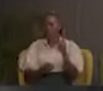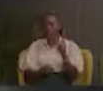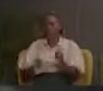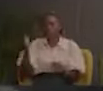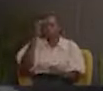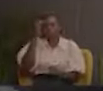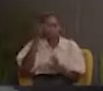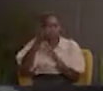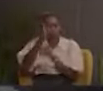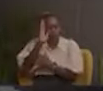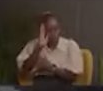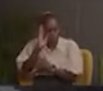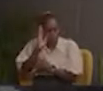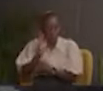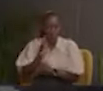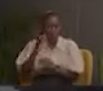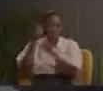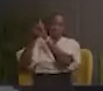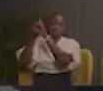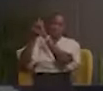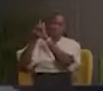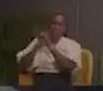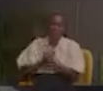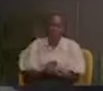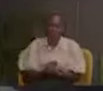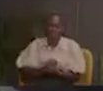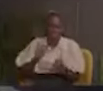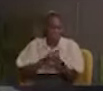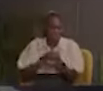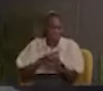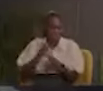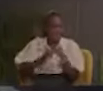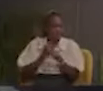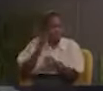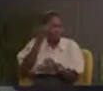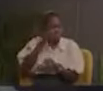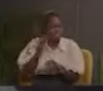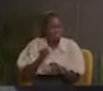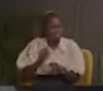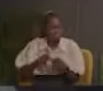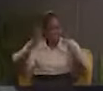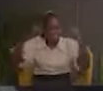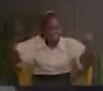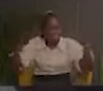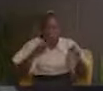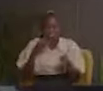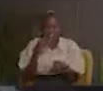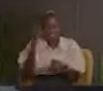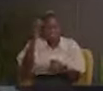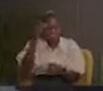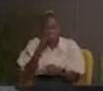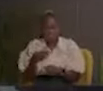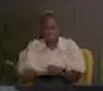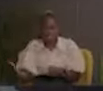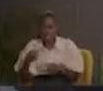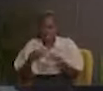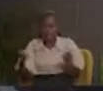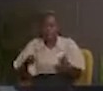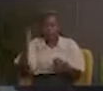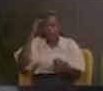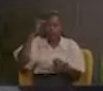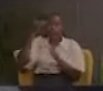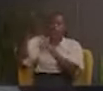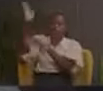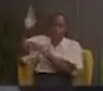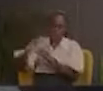The first kind of knowledge you need for your excelling is not the knowledge of things. It is the knowledge of God. The Bible says, but the people,